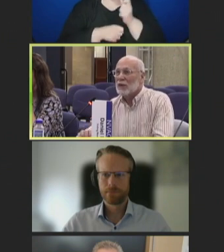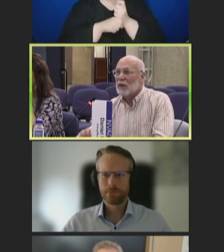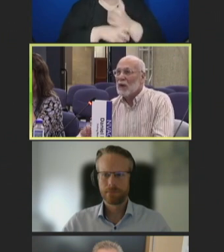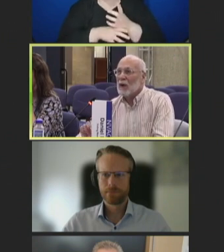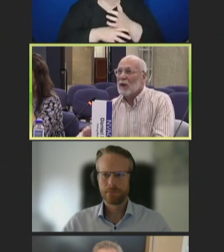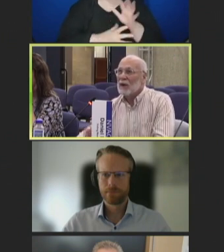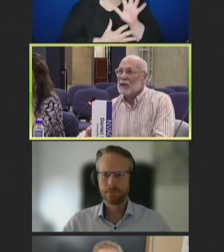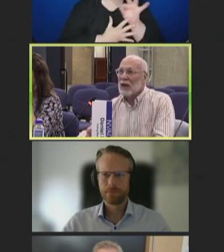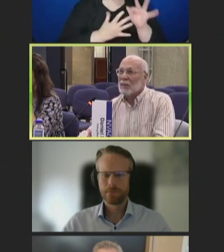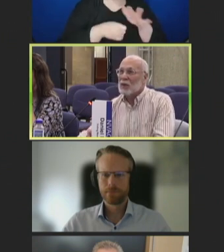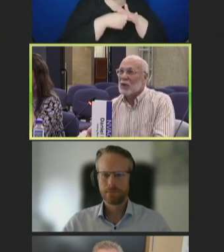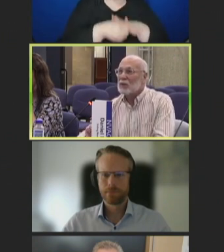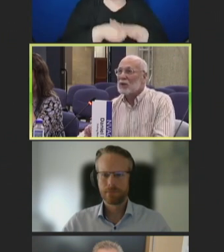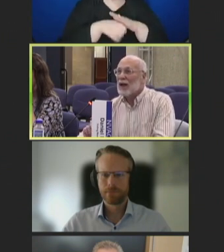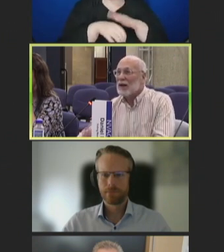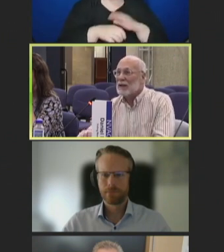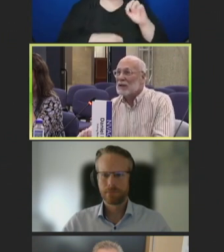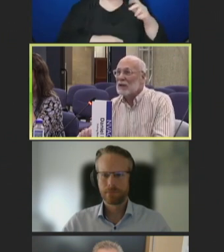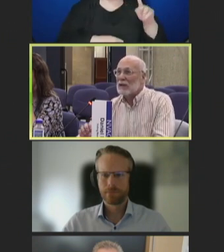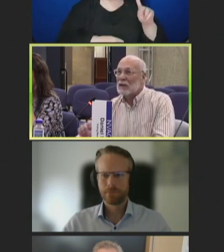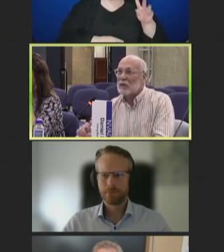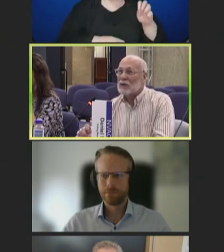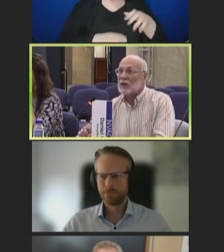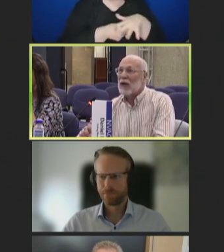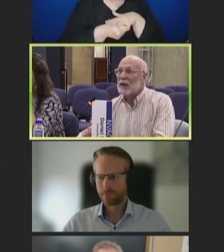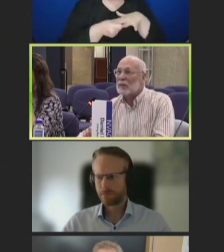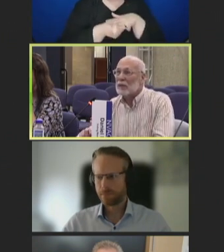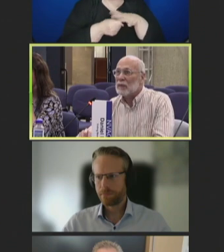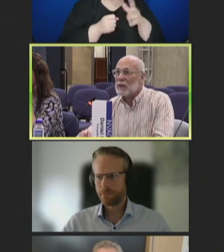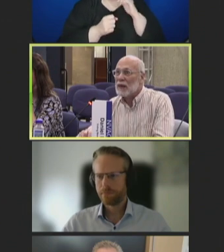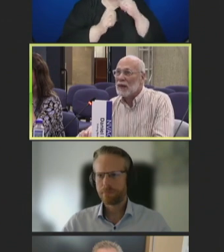pressure on these epitope sites to